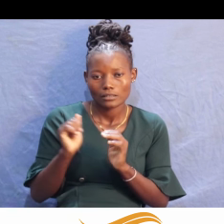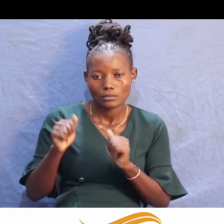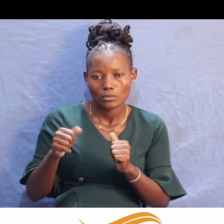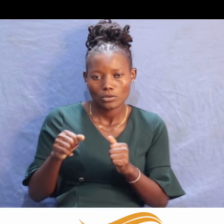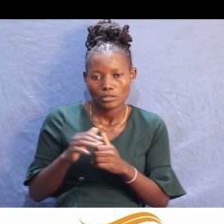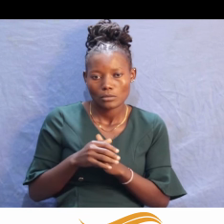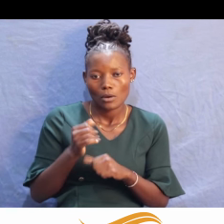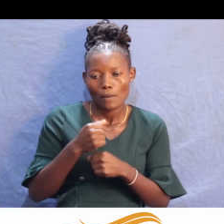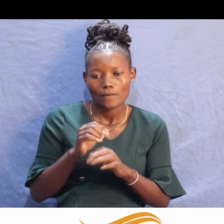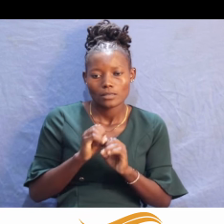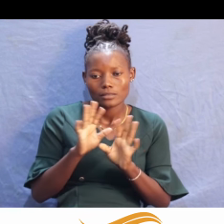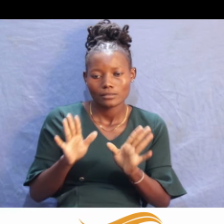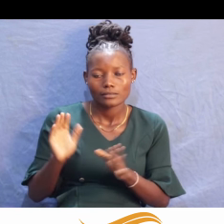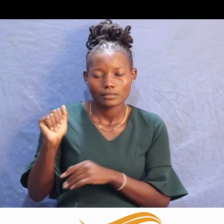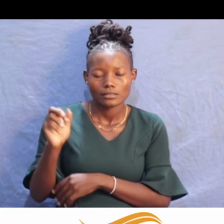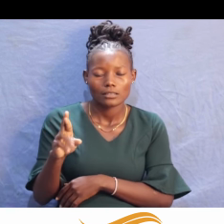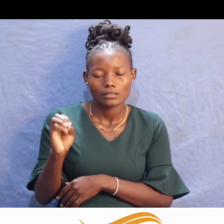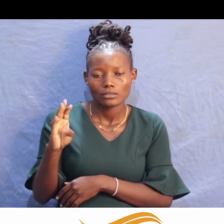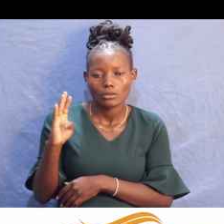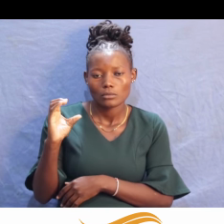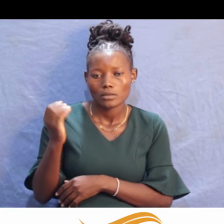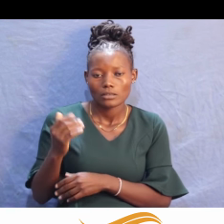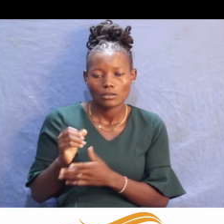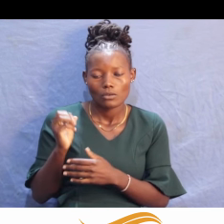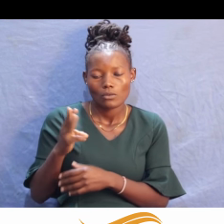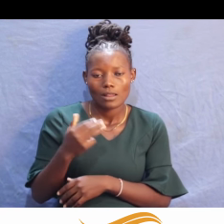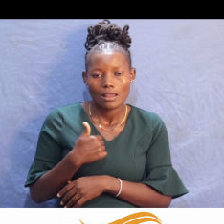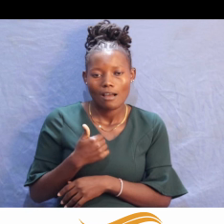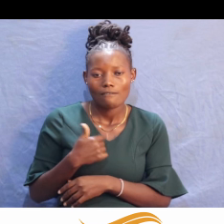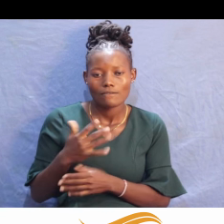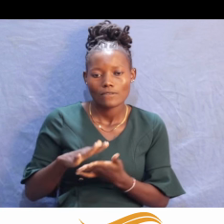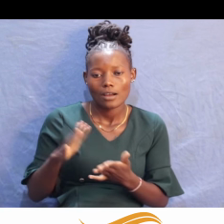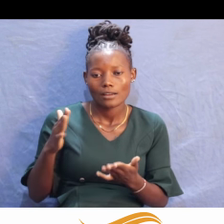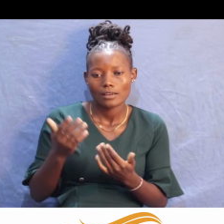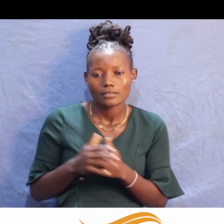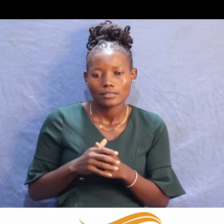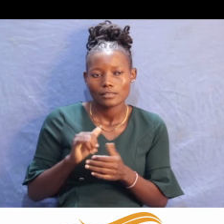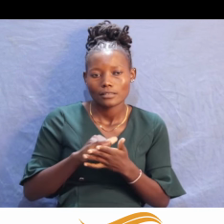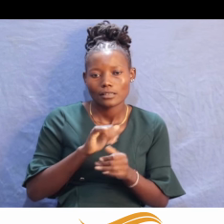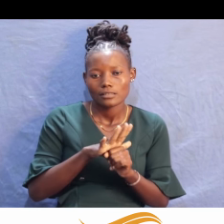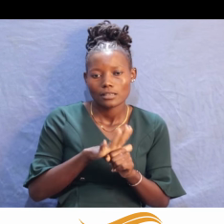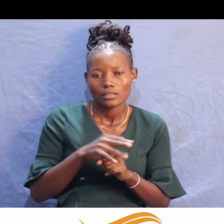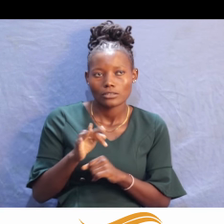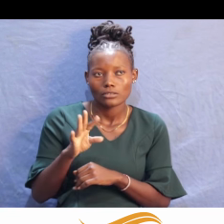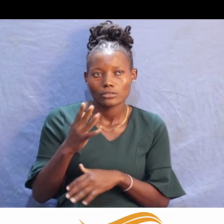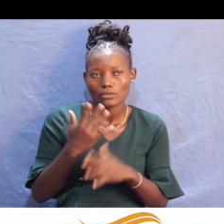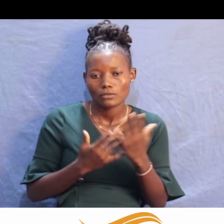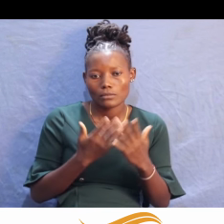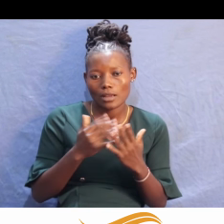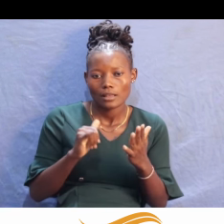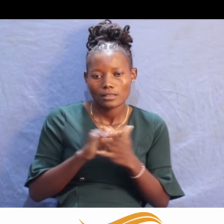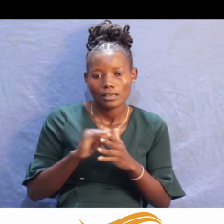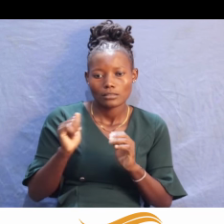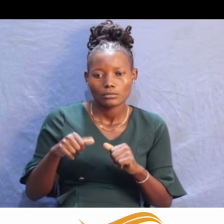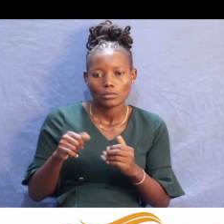You make the kid aerobic, he's going to have a larger stroke volume, or again, that's the amount of blood the heart can pump